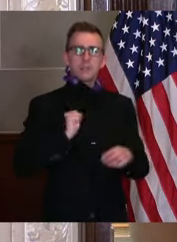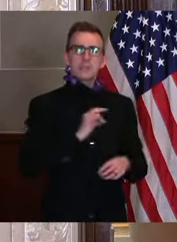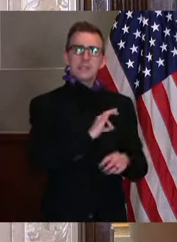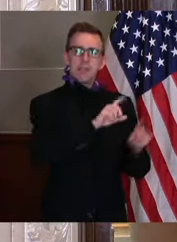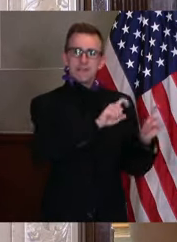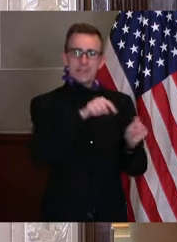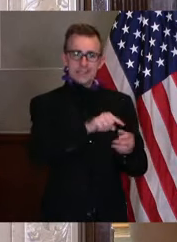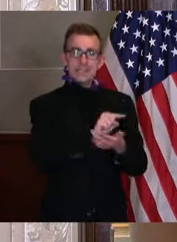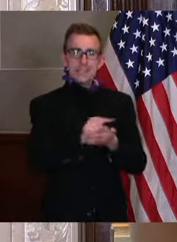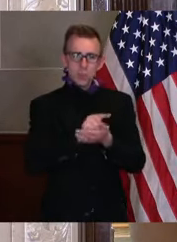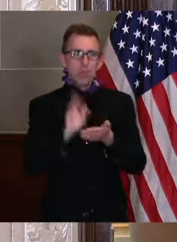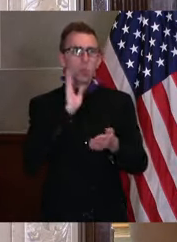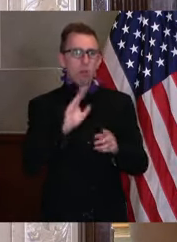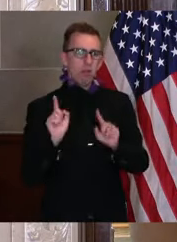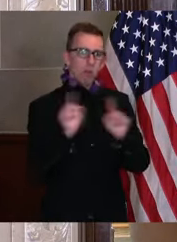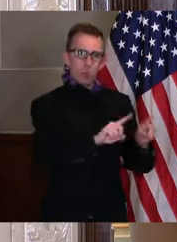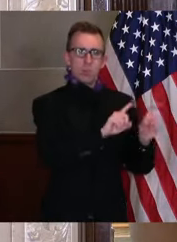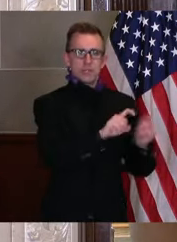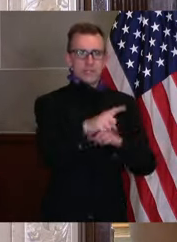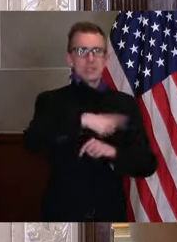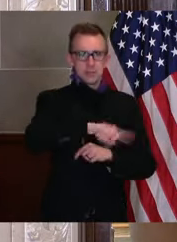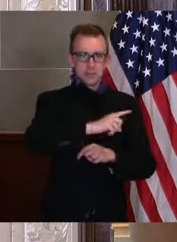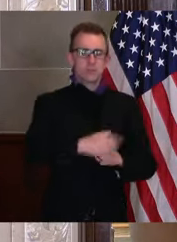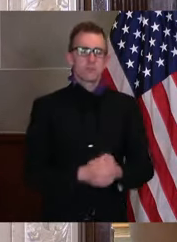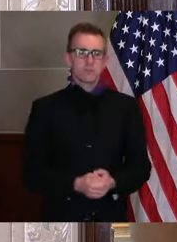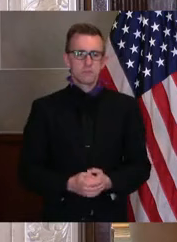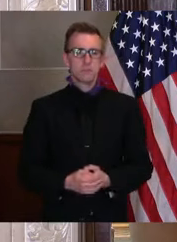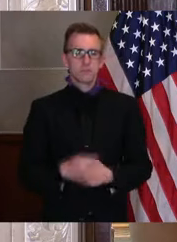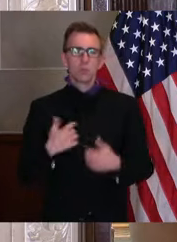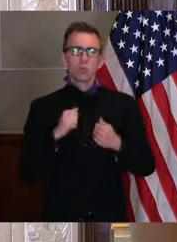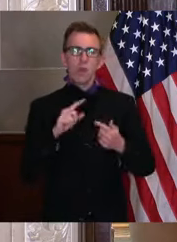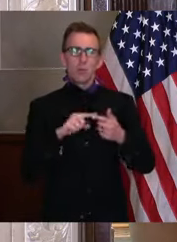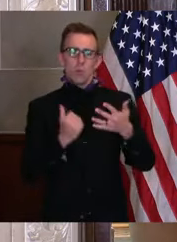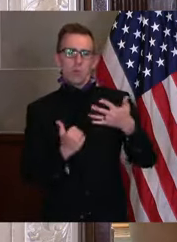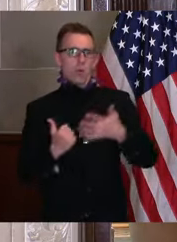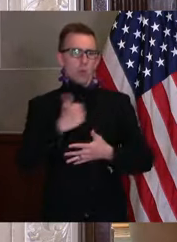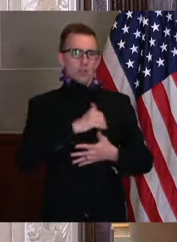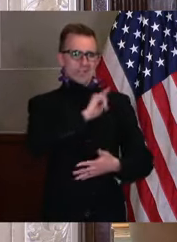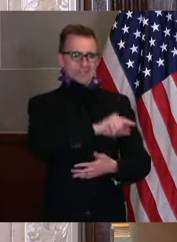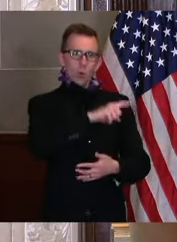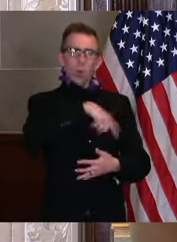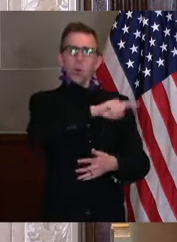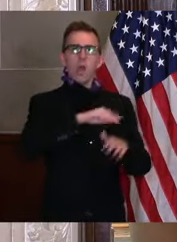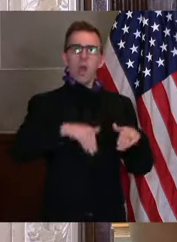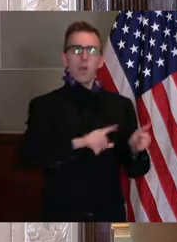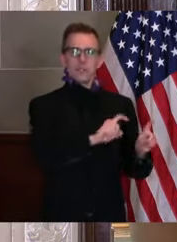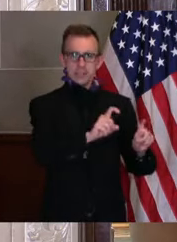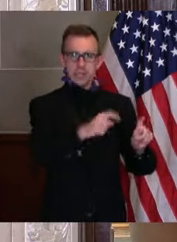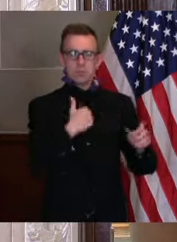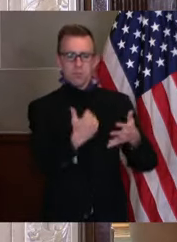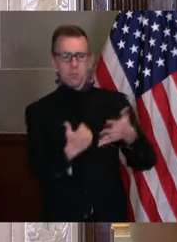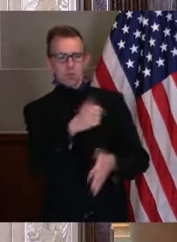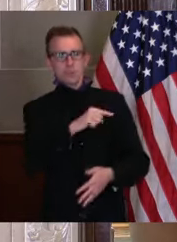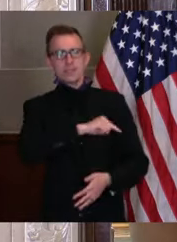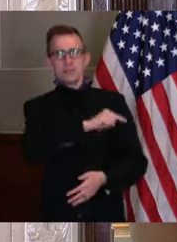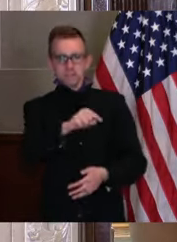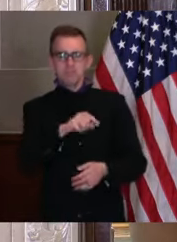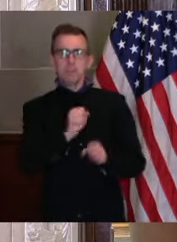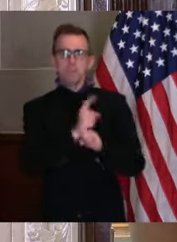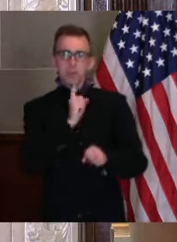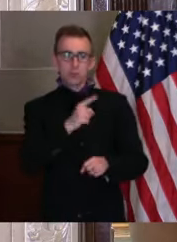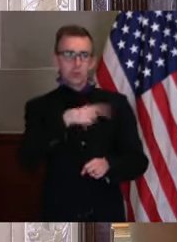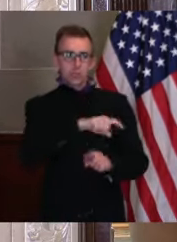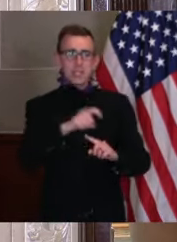this week. We are working on a prioritization of these homes to ensure that the facilities most in need